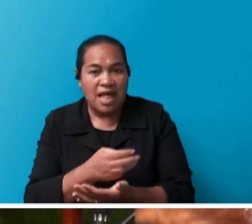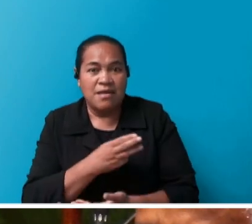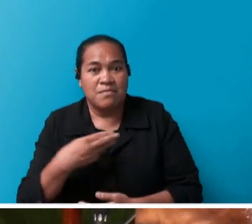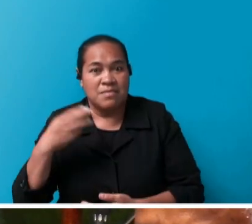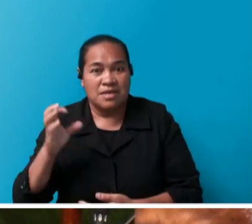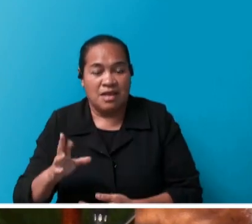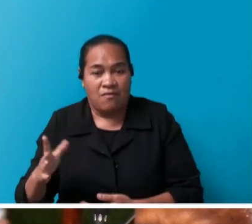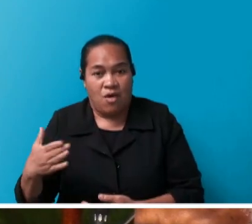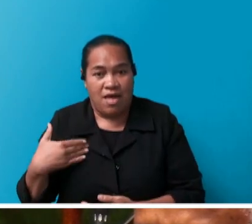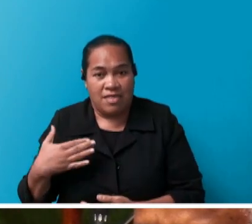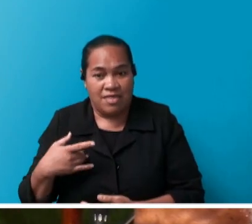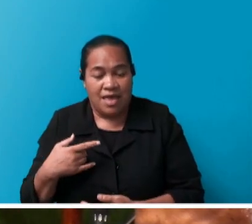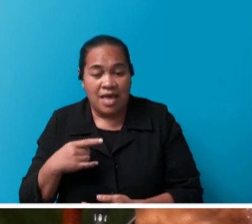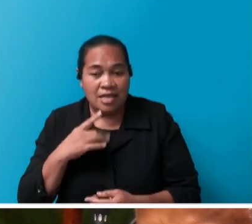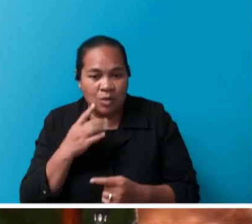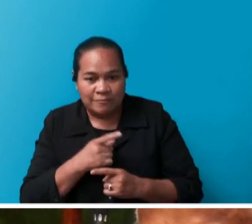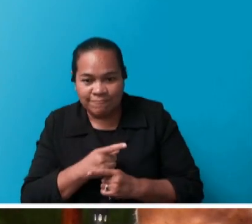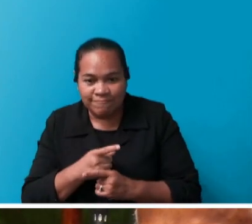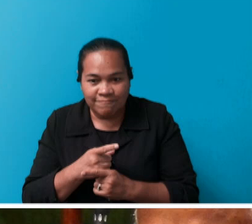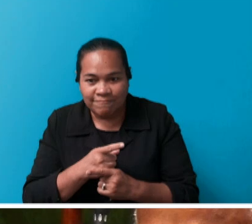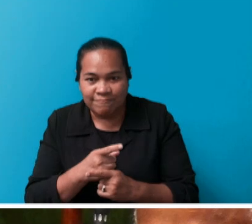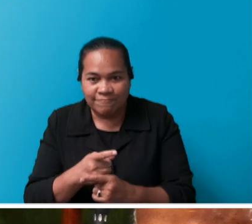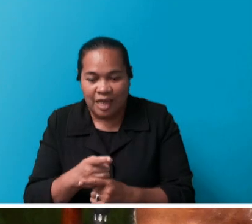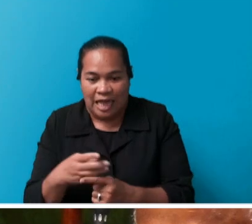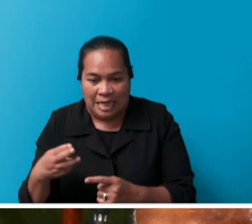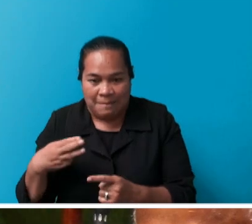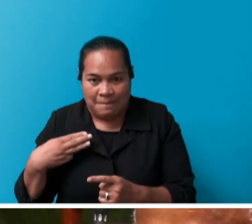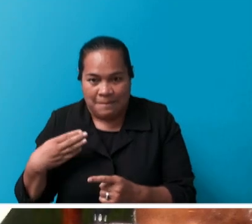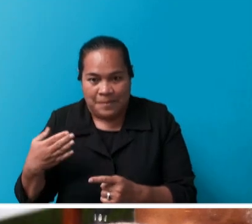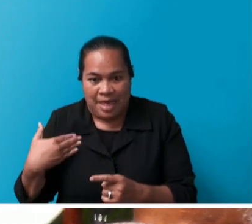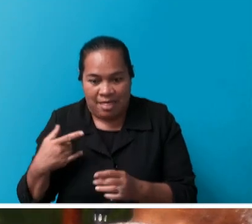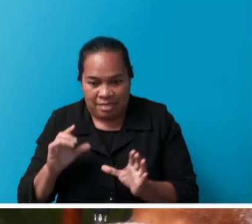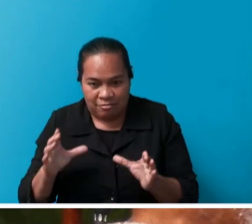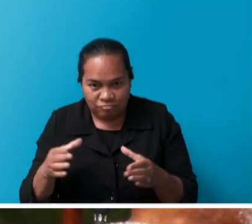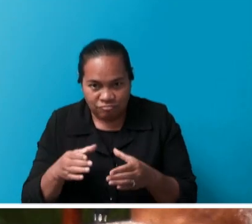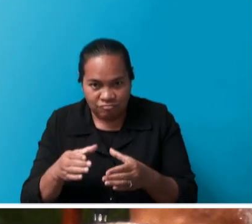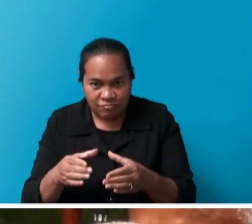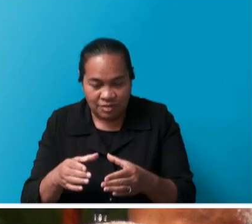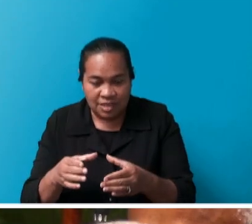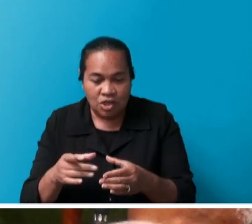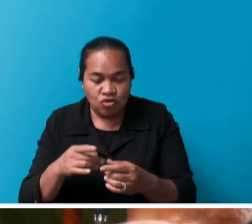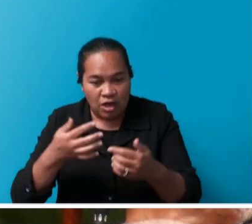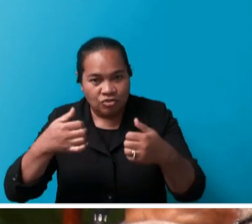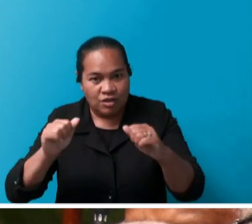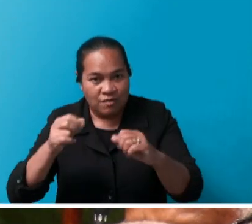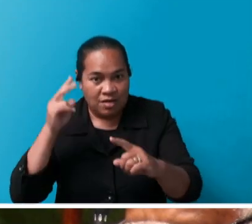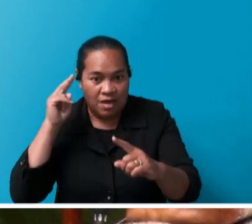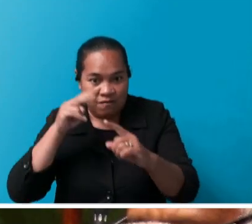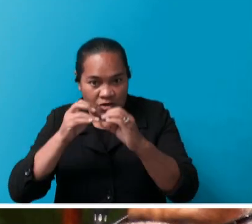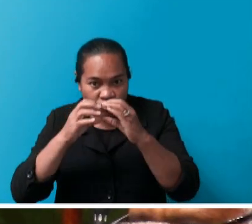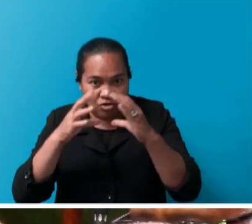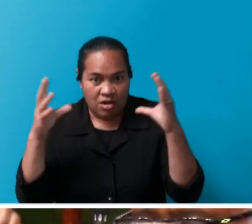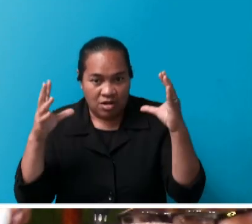Lalambalawu, as he steers the ministry ship towards the ministry's vision of having